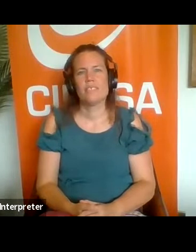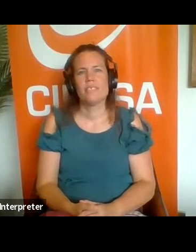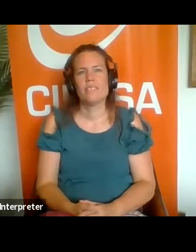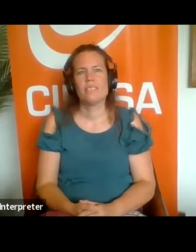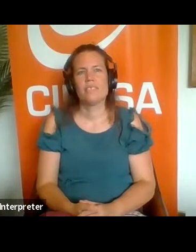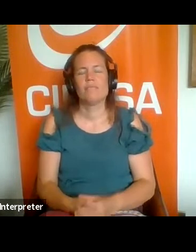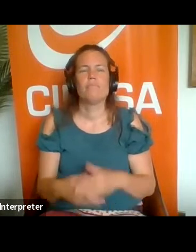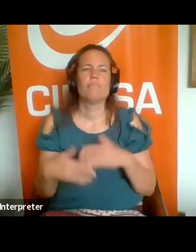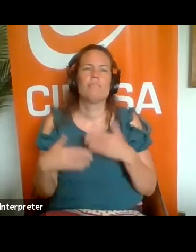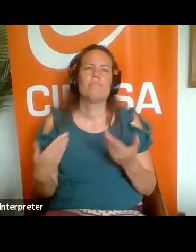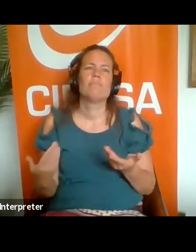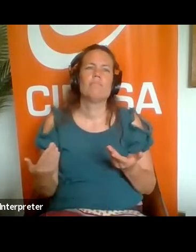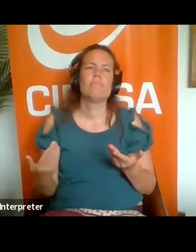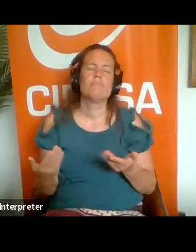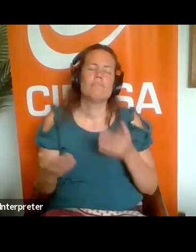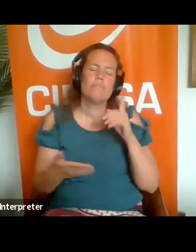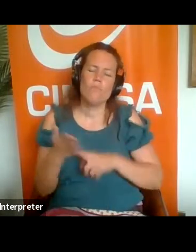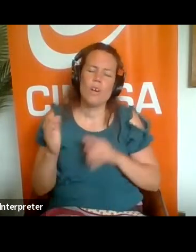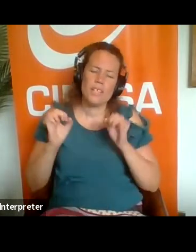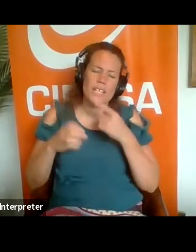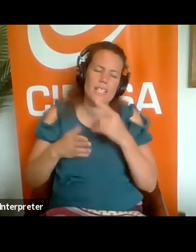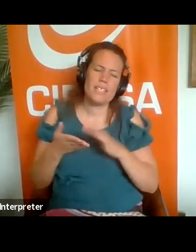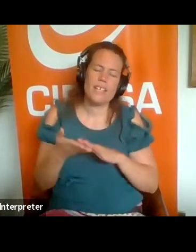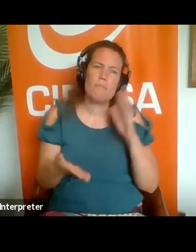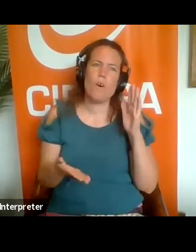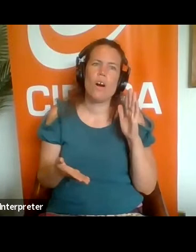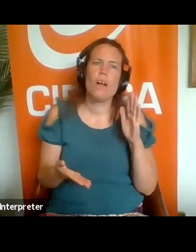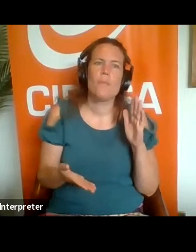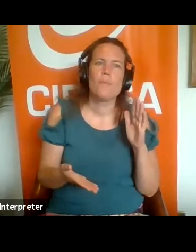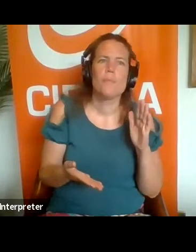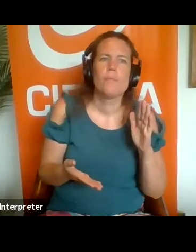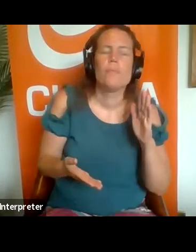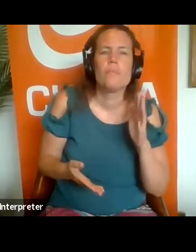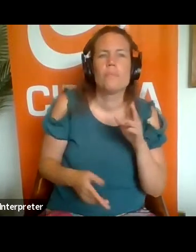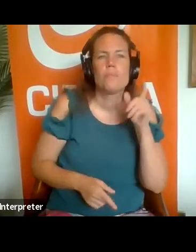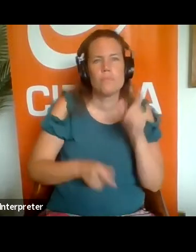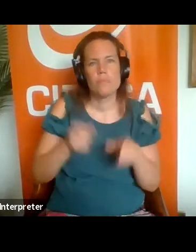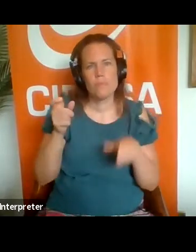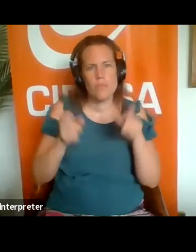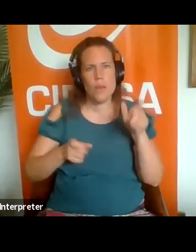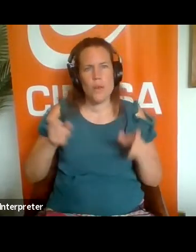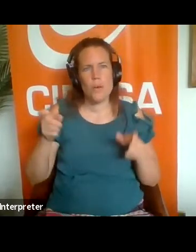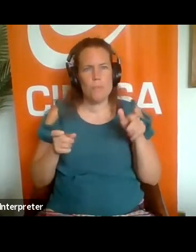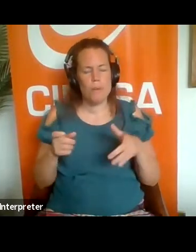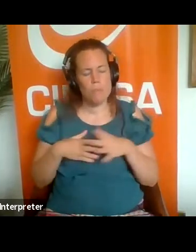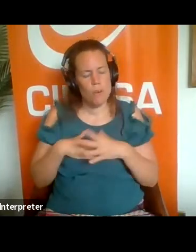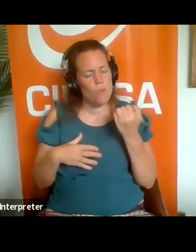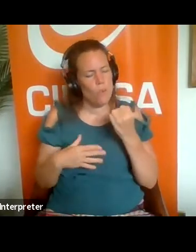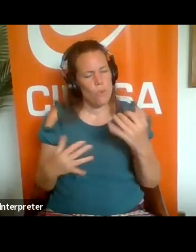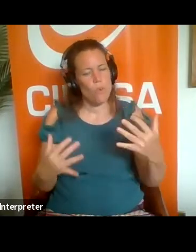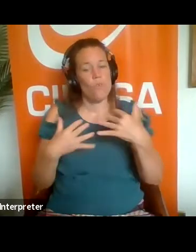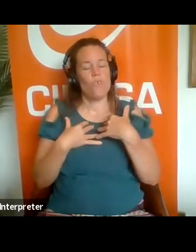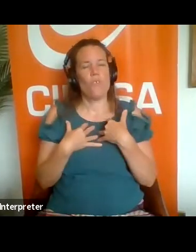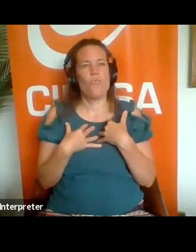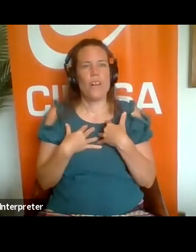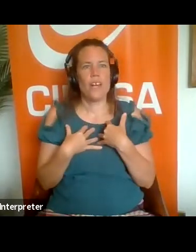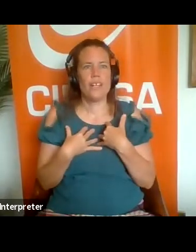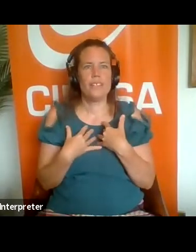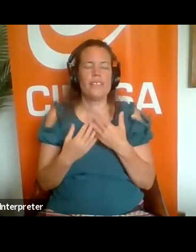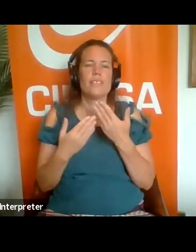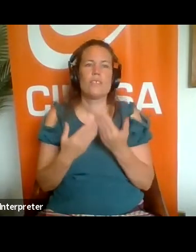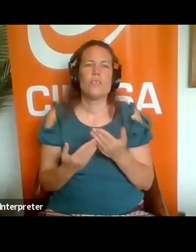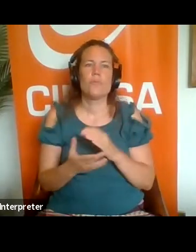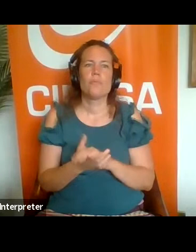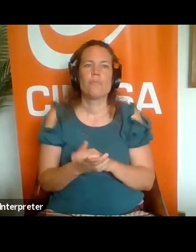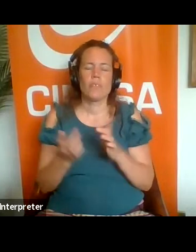what more I can say is that we've seen people being so afraid to a point that we